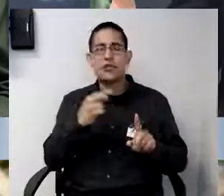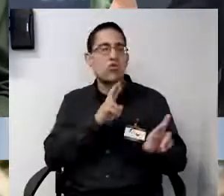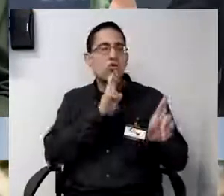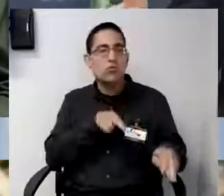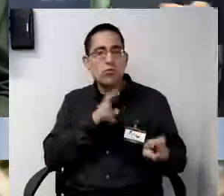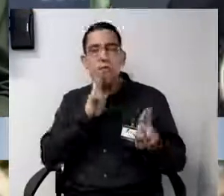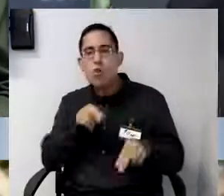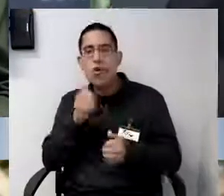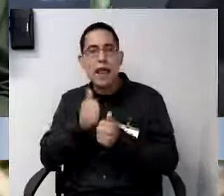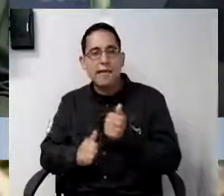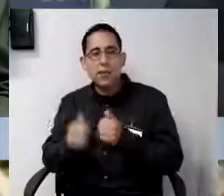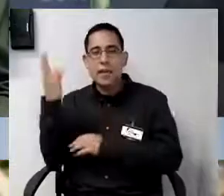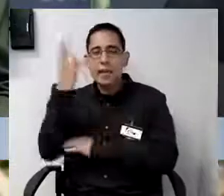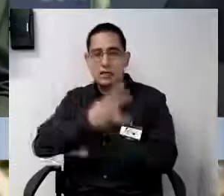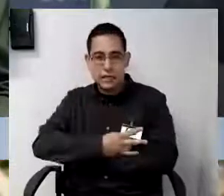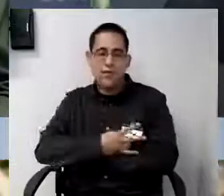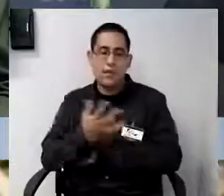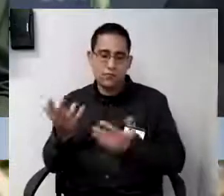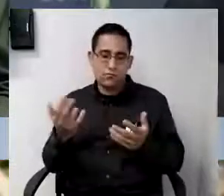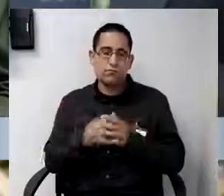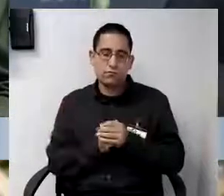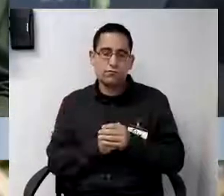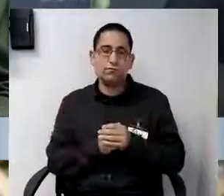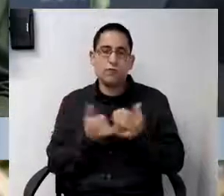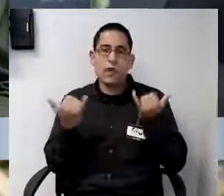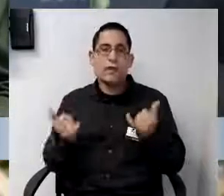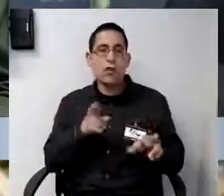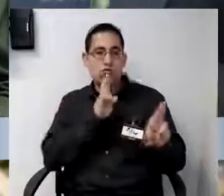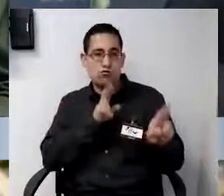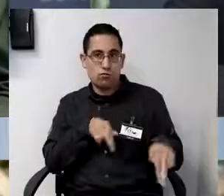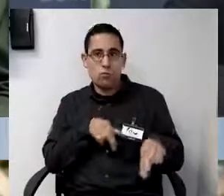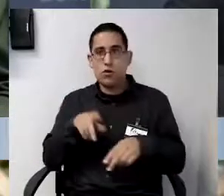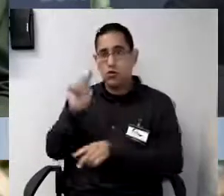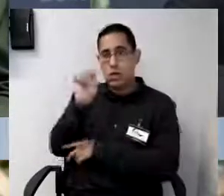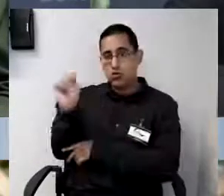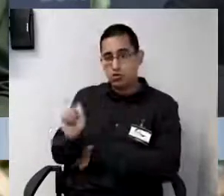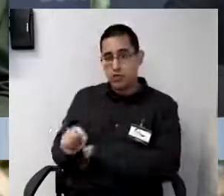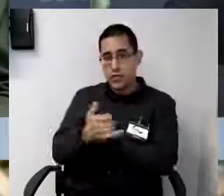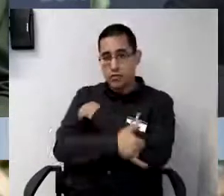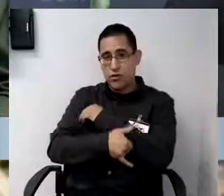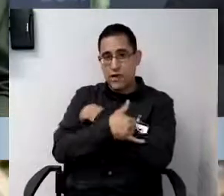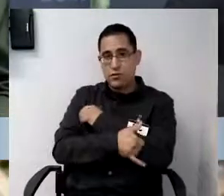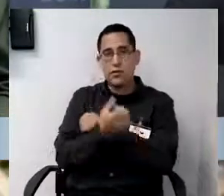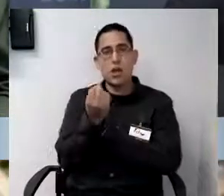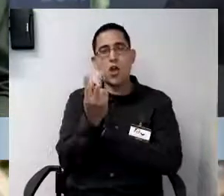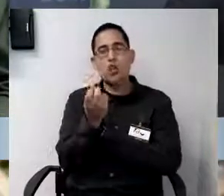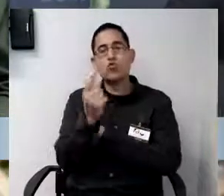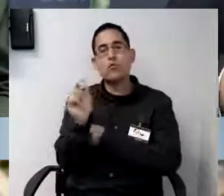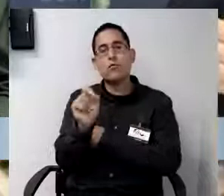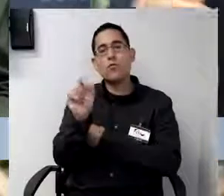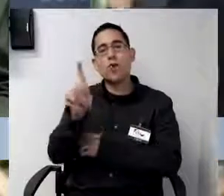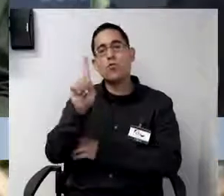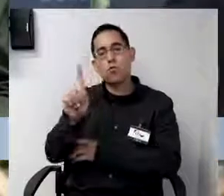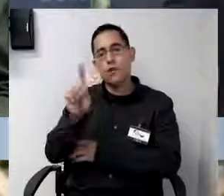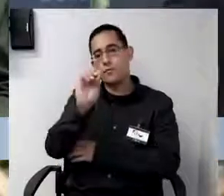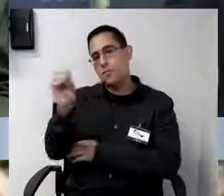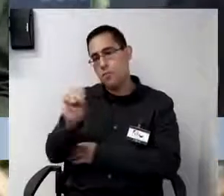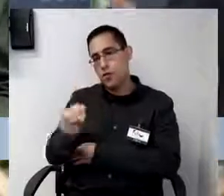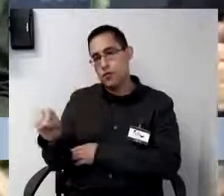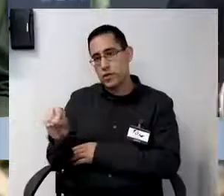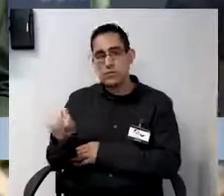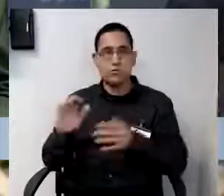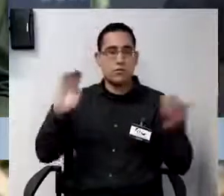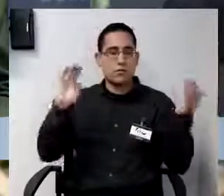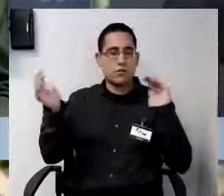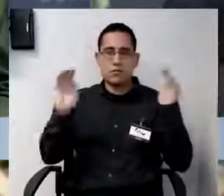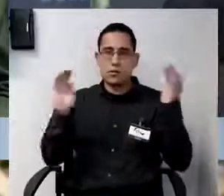7-day trailing positivity rate, and they're reporting right now Tulare County is at 12.1% compared to the statewide